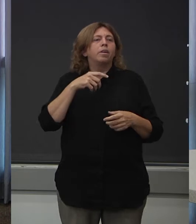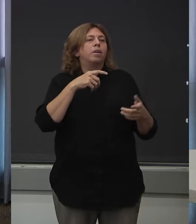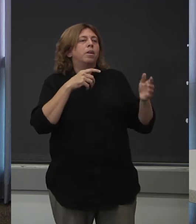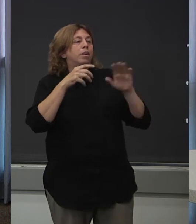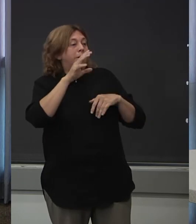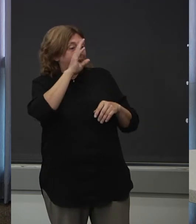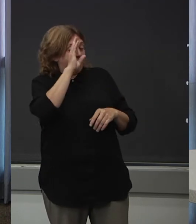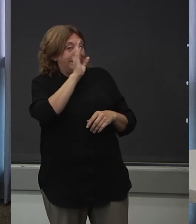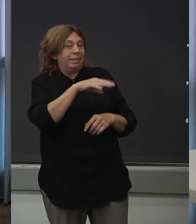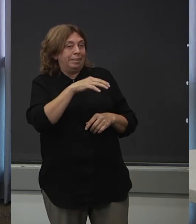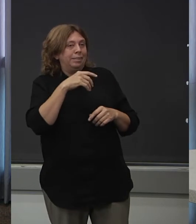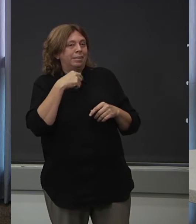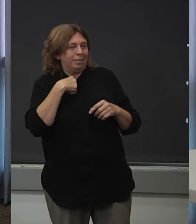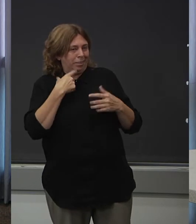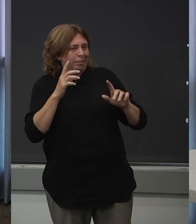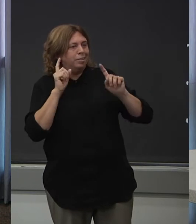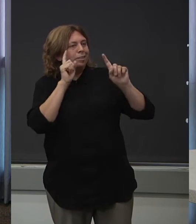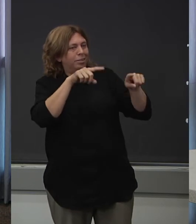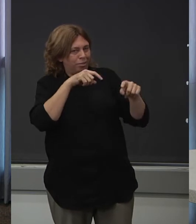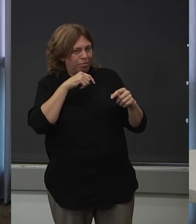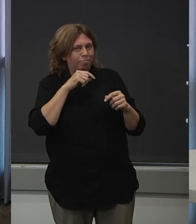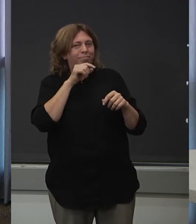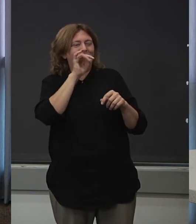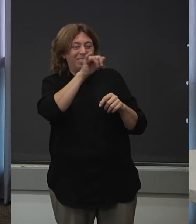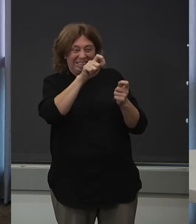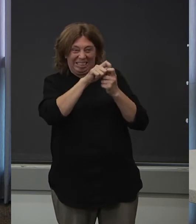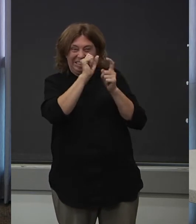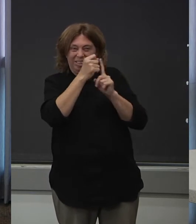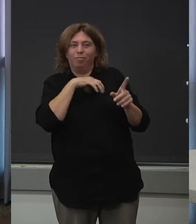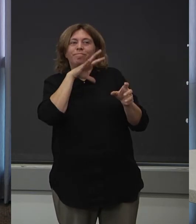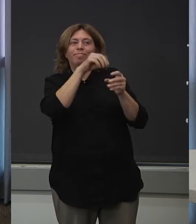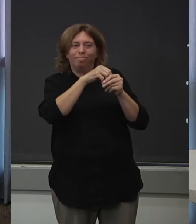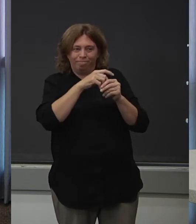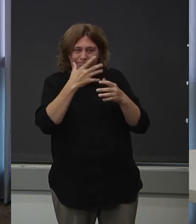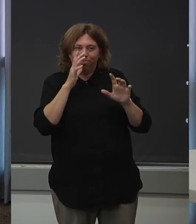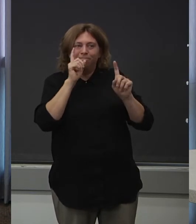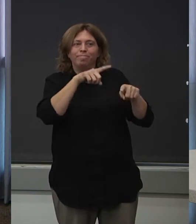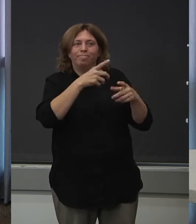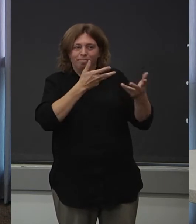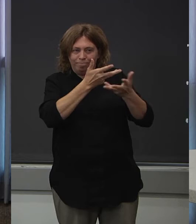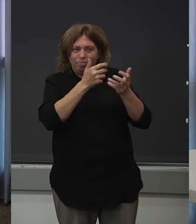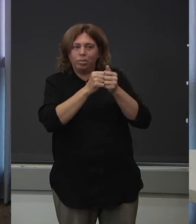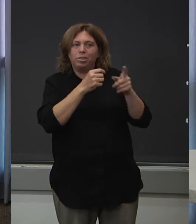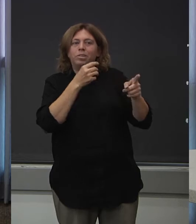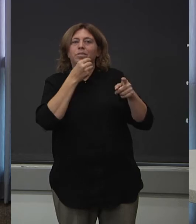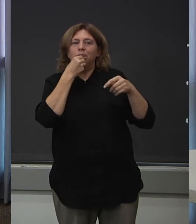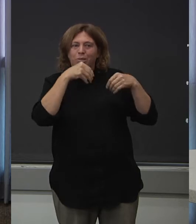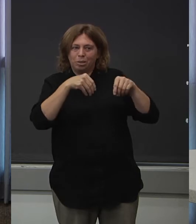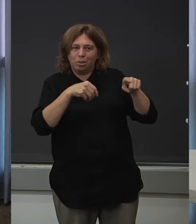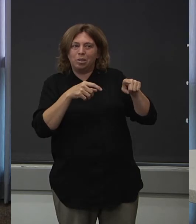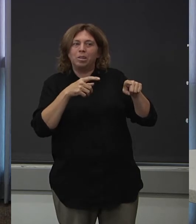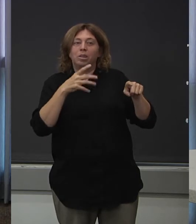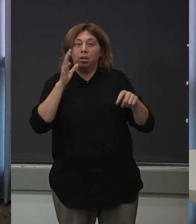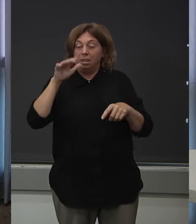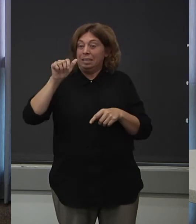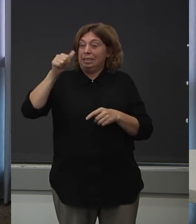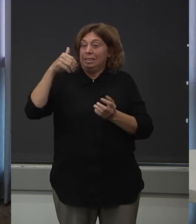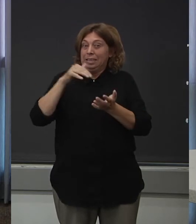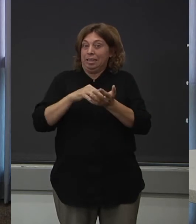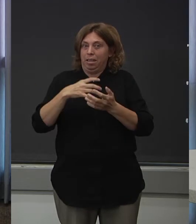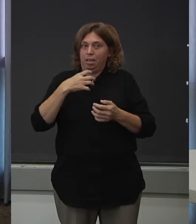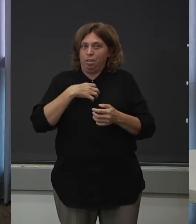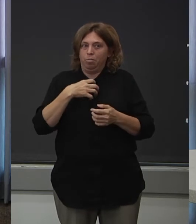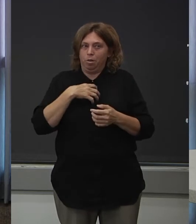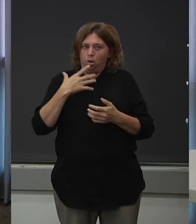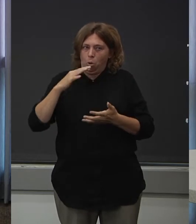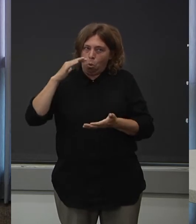exactly that situation. As I mentioned, we have received more than 10,000 complaints, and our response may not always be as quick